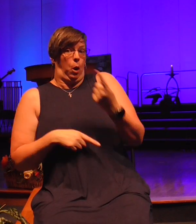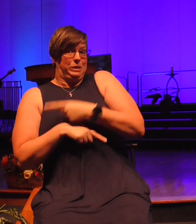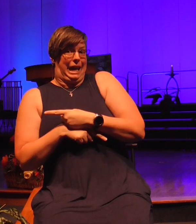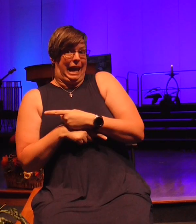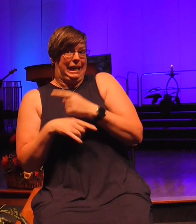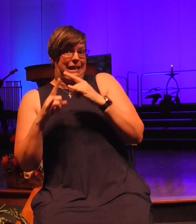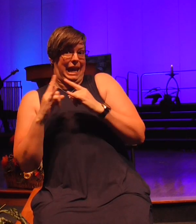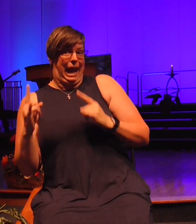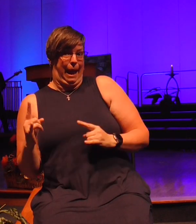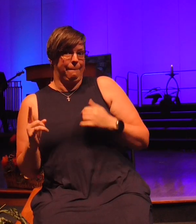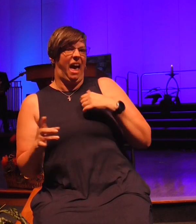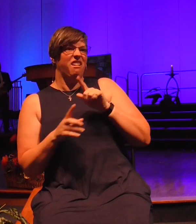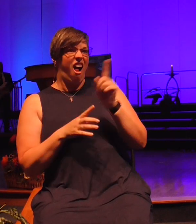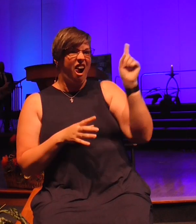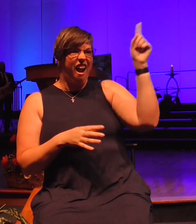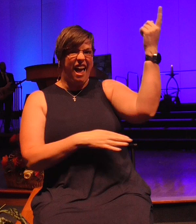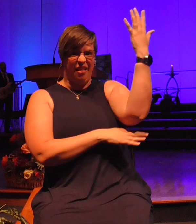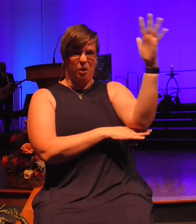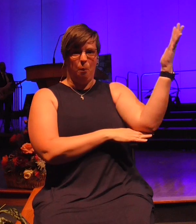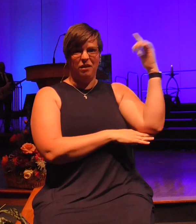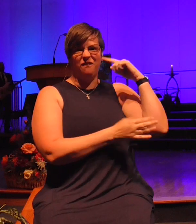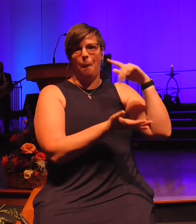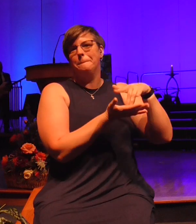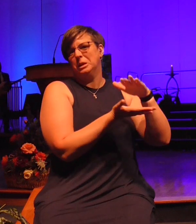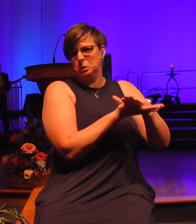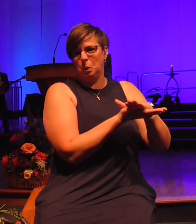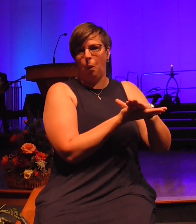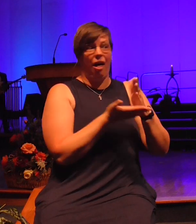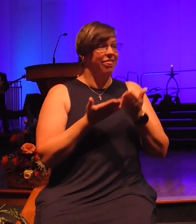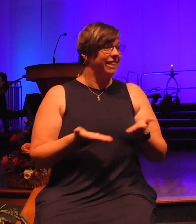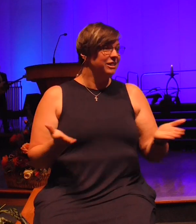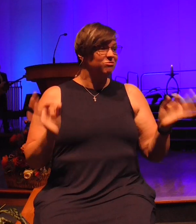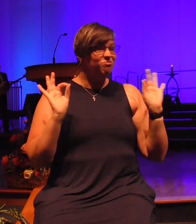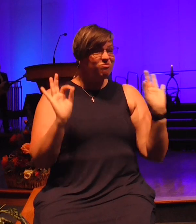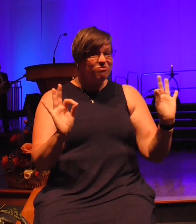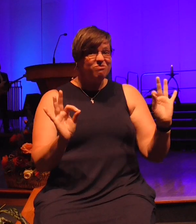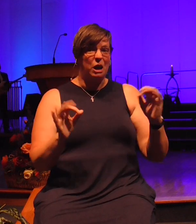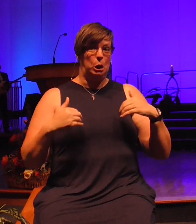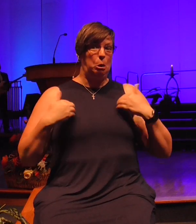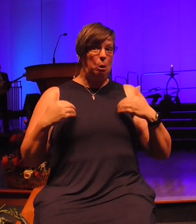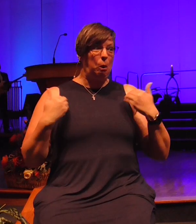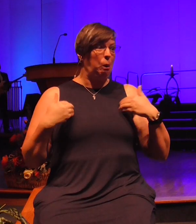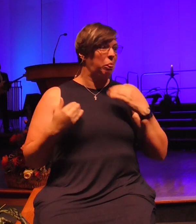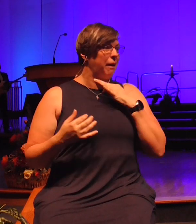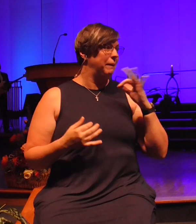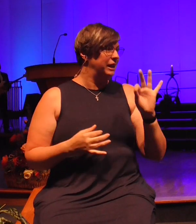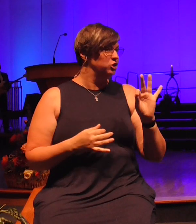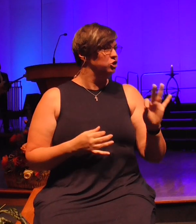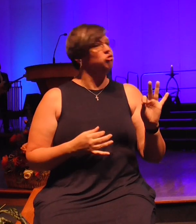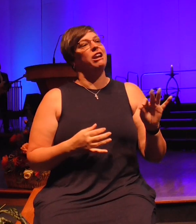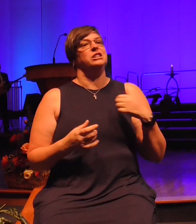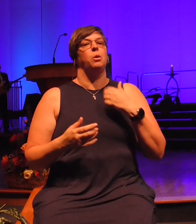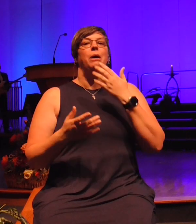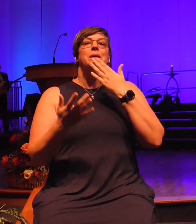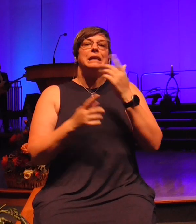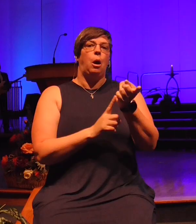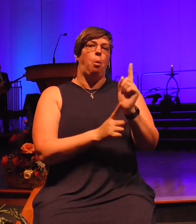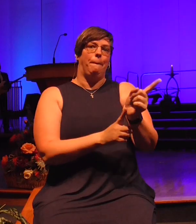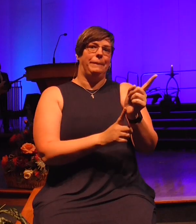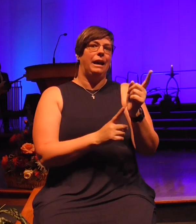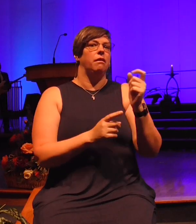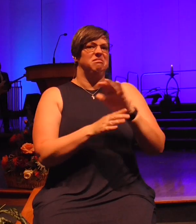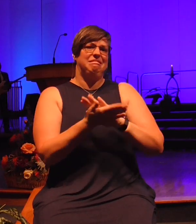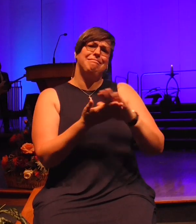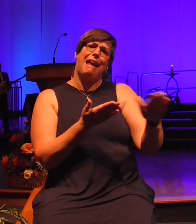and a camp up in the wilderness for our middle school kids. So things are going great in the youth ministry. I want to thank them also for this